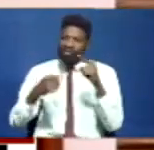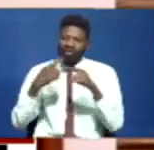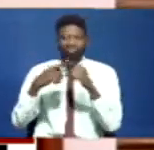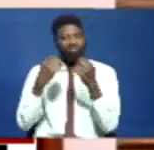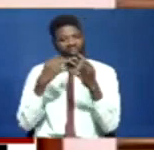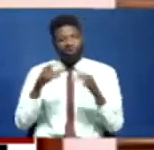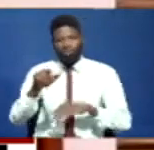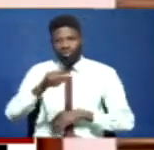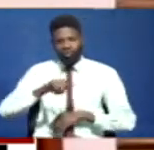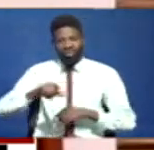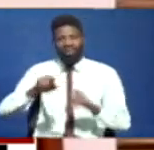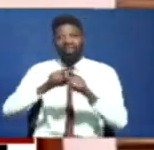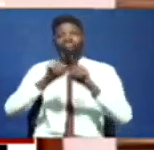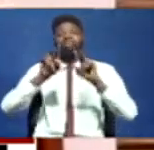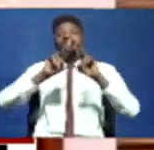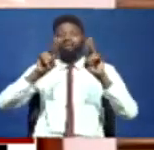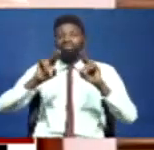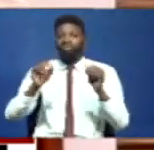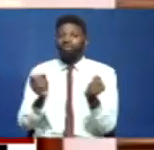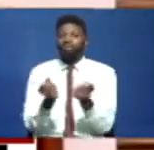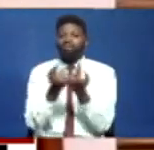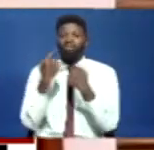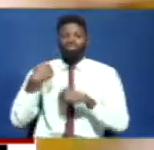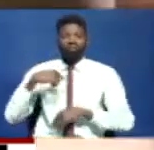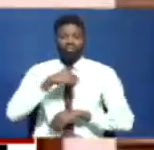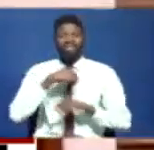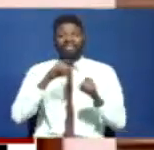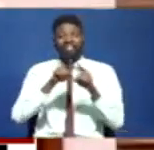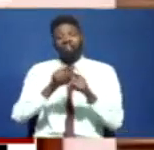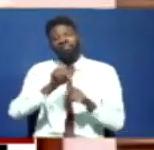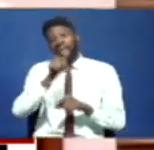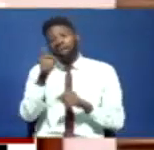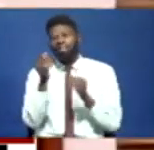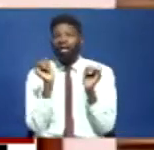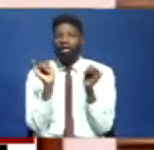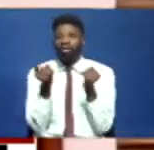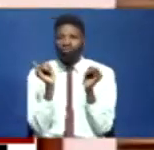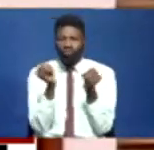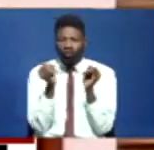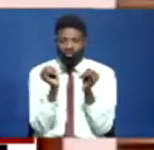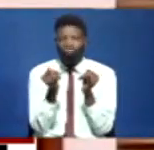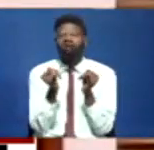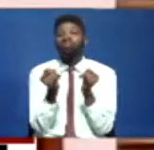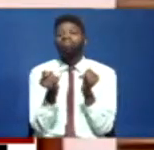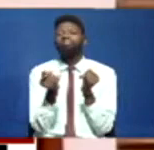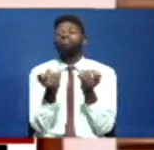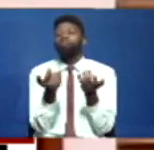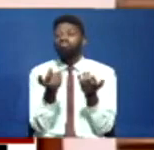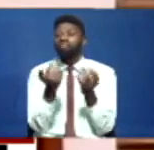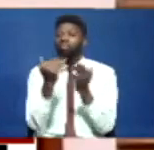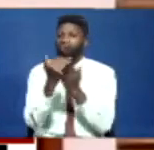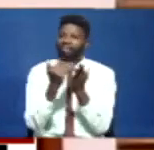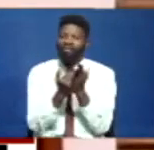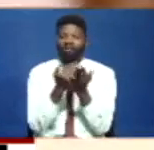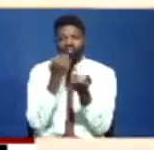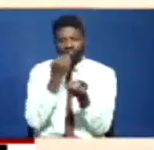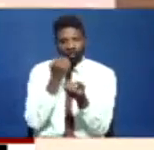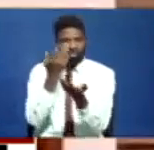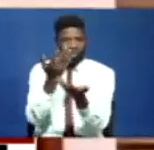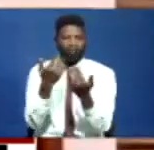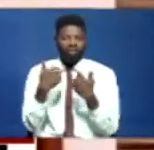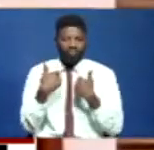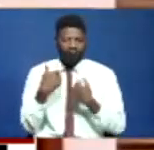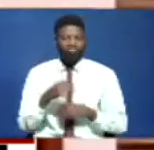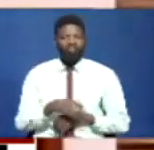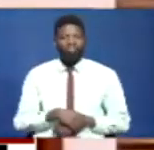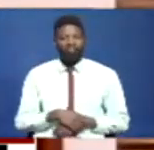been entrusted with relaying other news-making events and programs. Ladies and gentlemen,